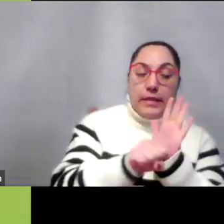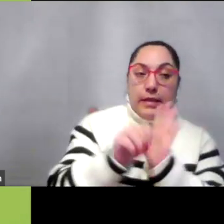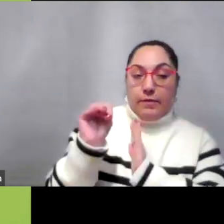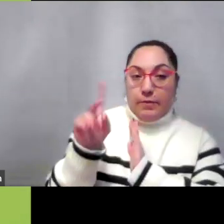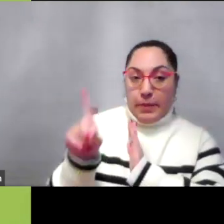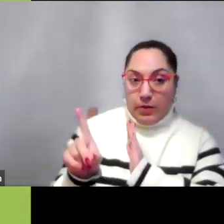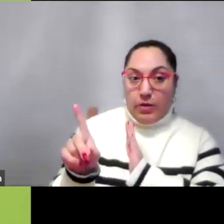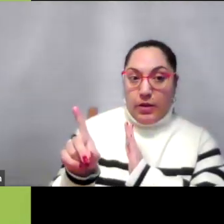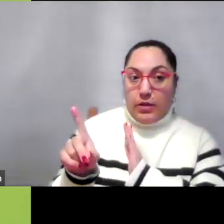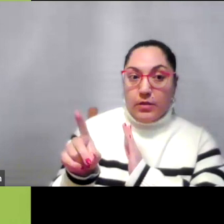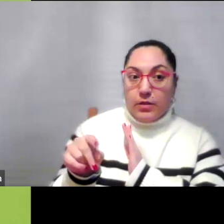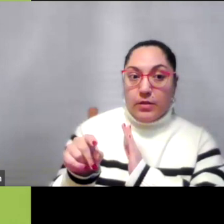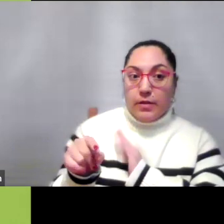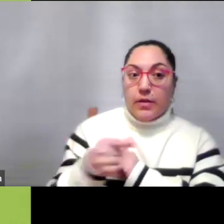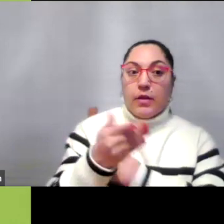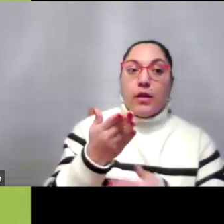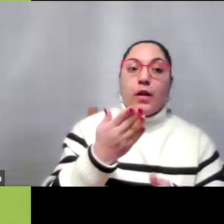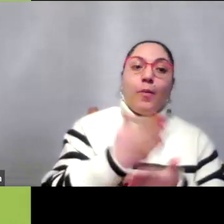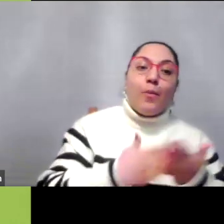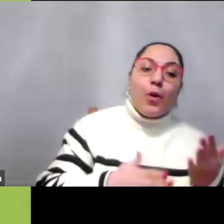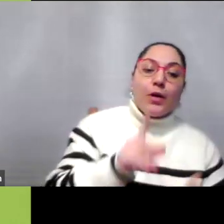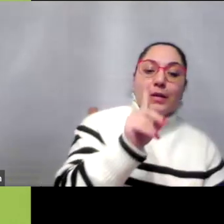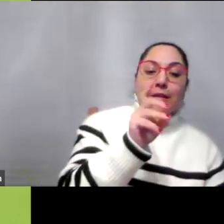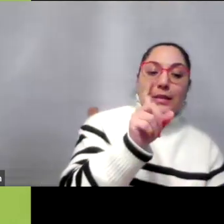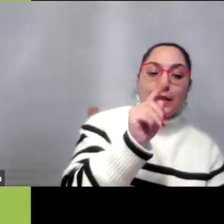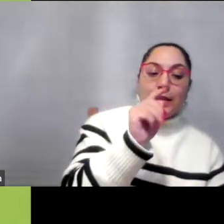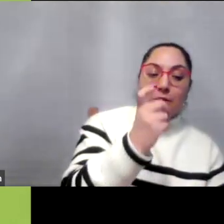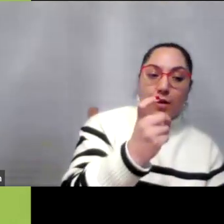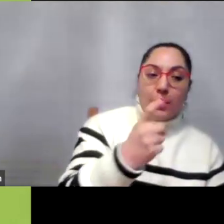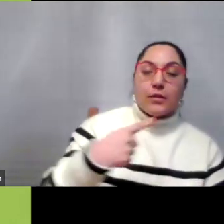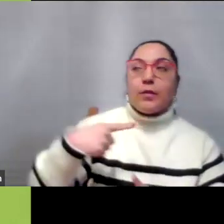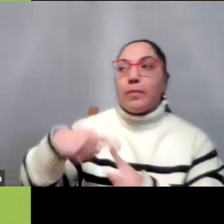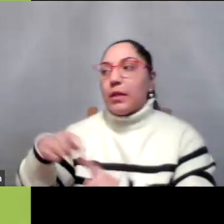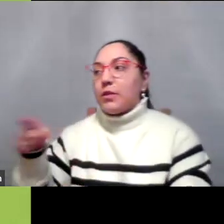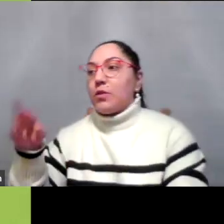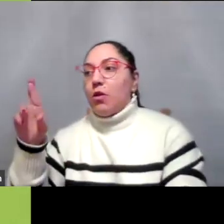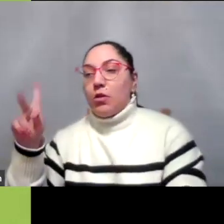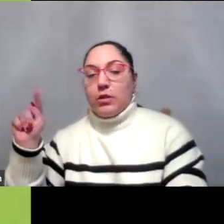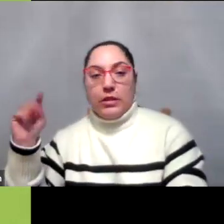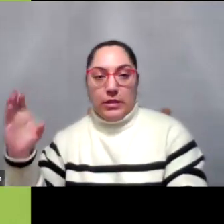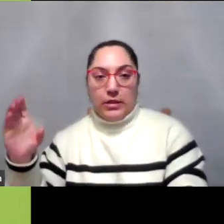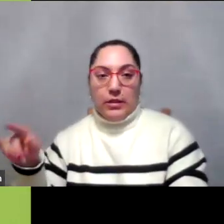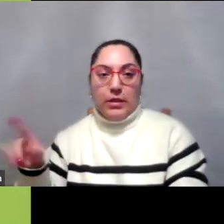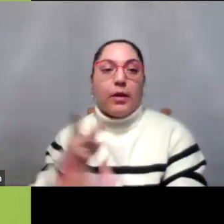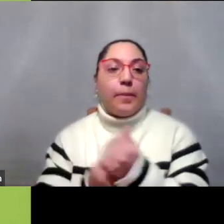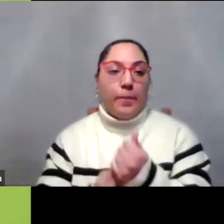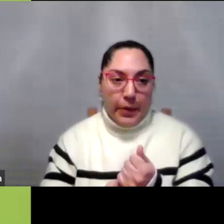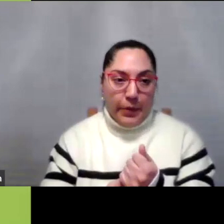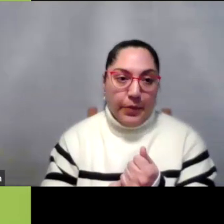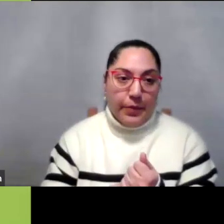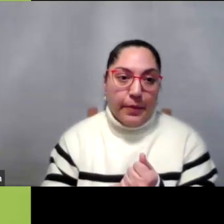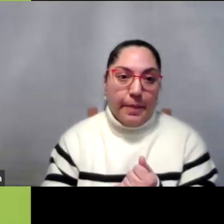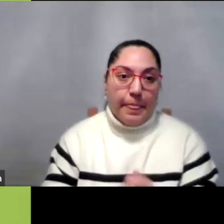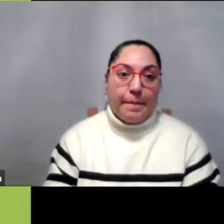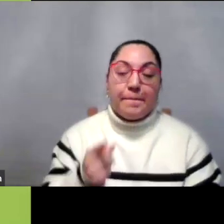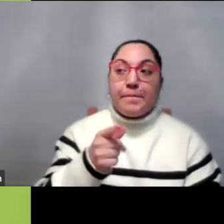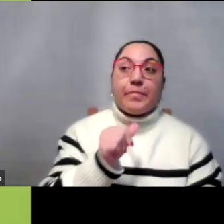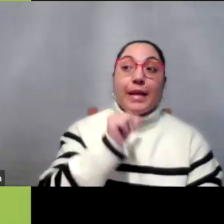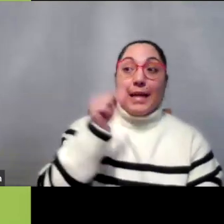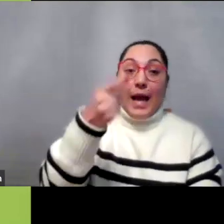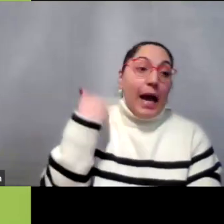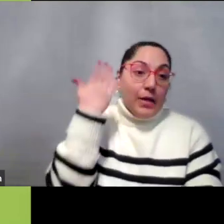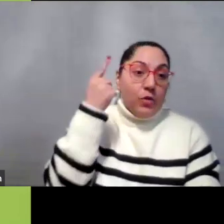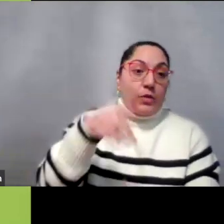use, part detox and part residential treatment for substance youth. And that we can get, even though it's outside